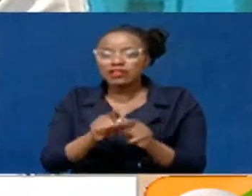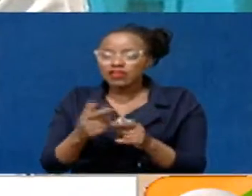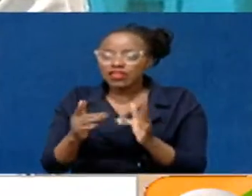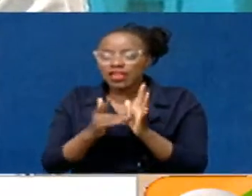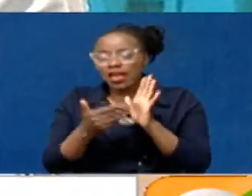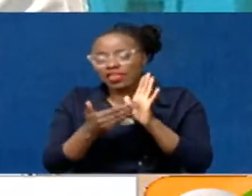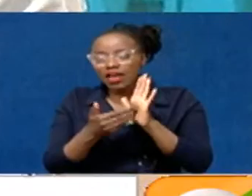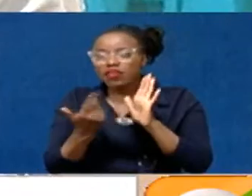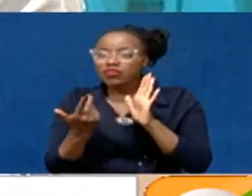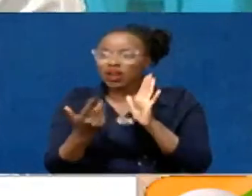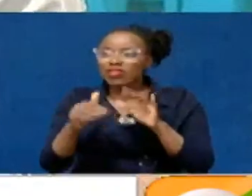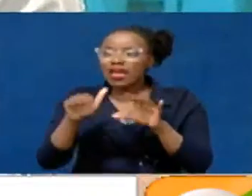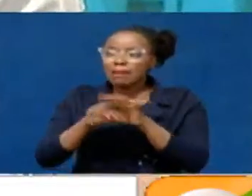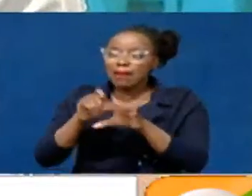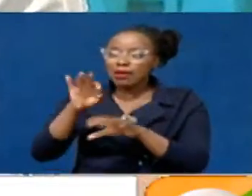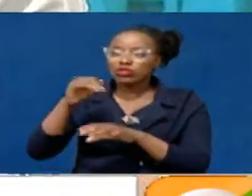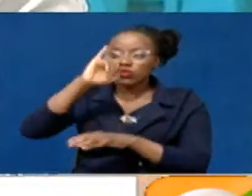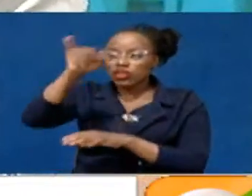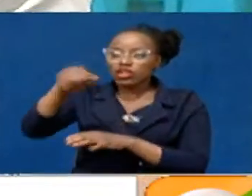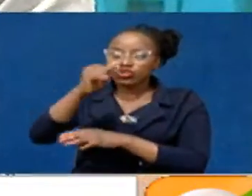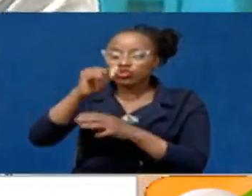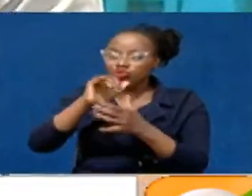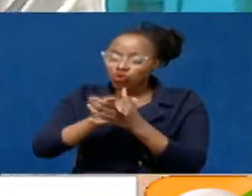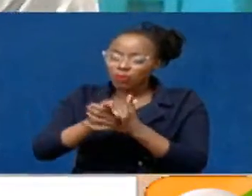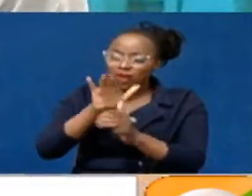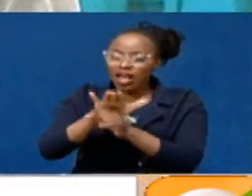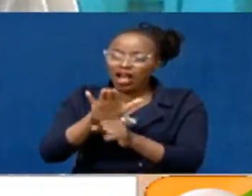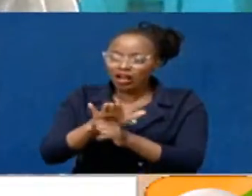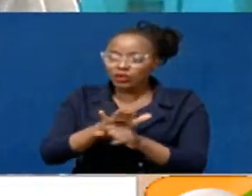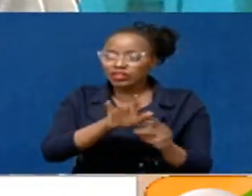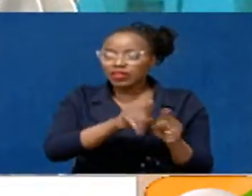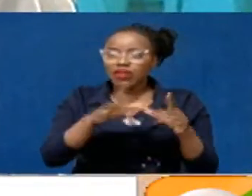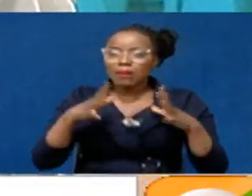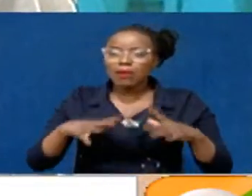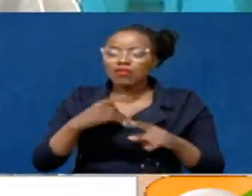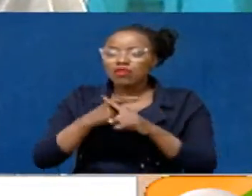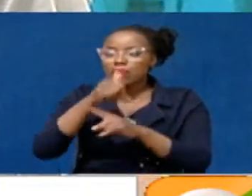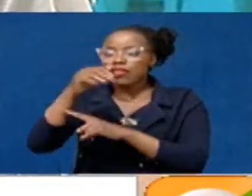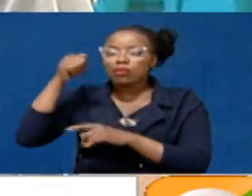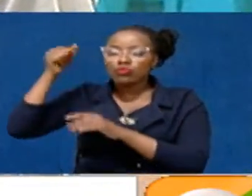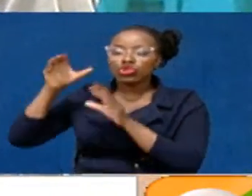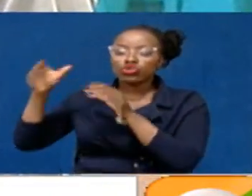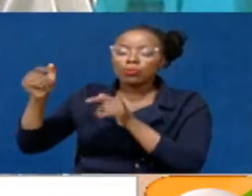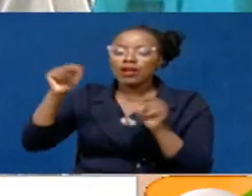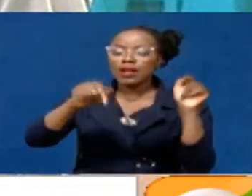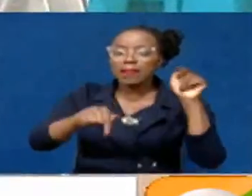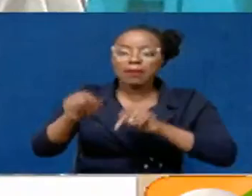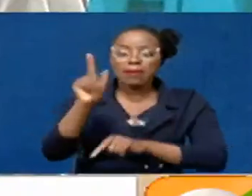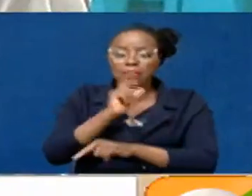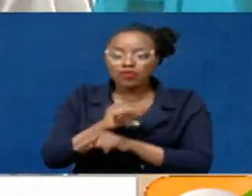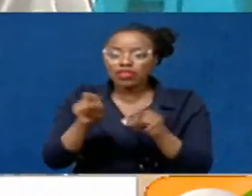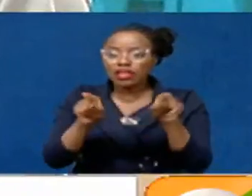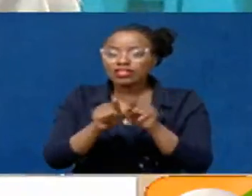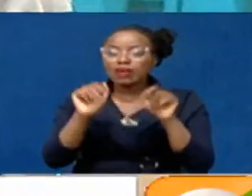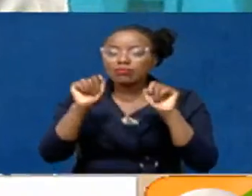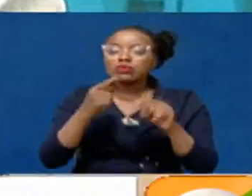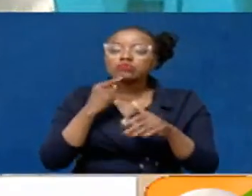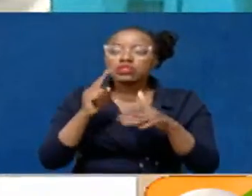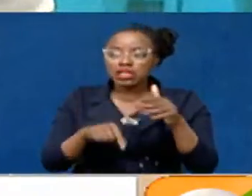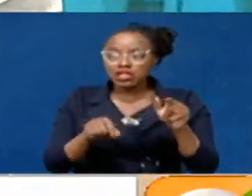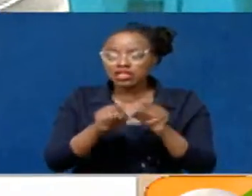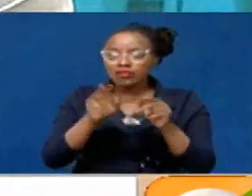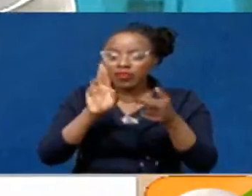books, actually members of Jubilee, most of them at least. There are, of course, people from other parties. And the same thing can be said of even